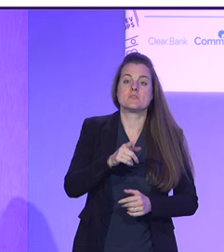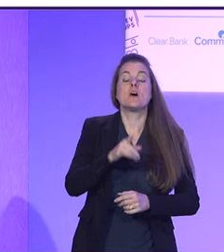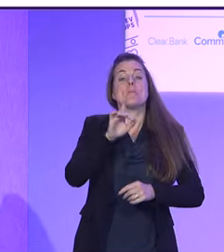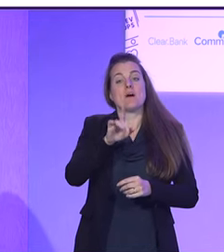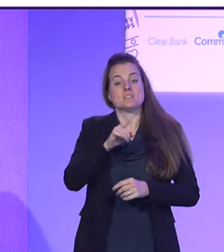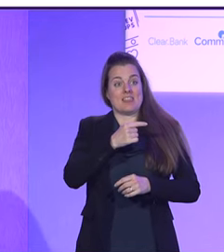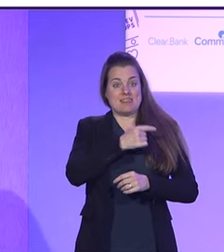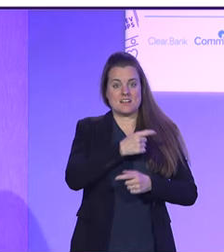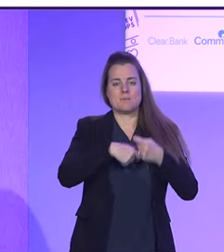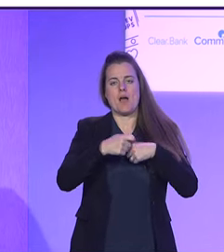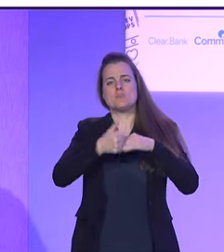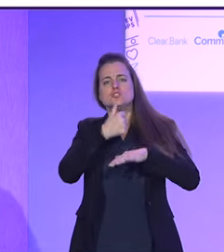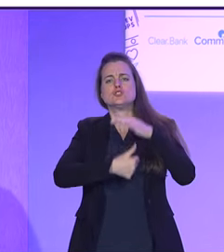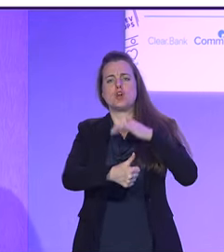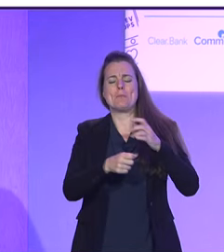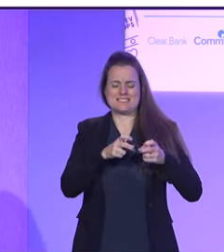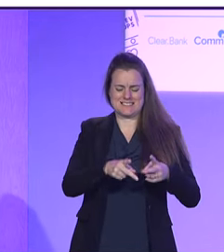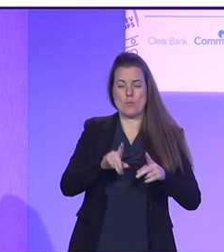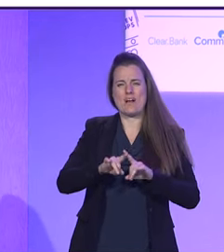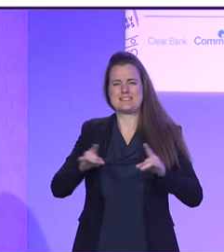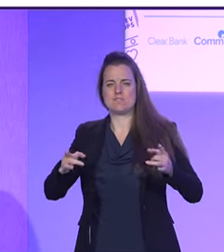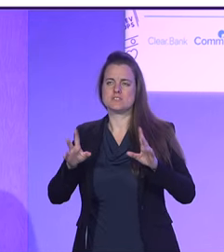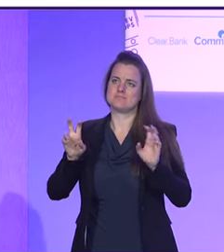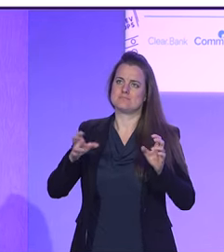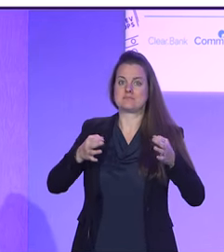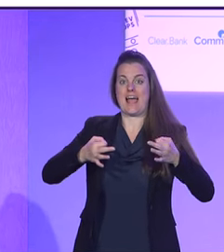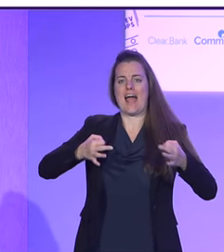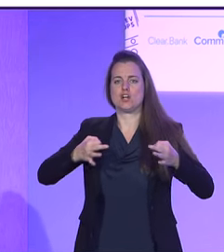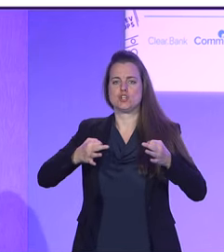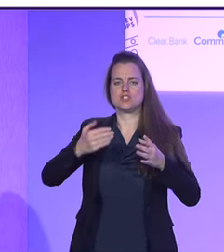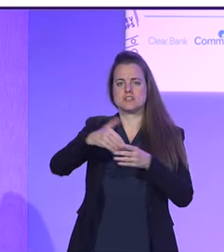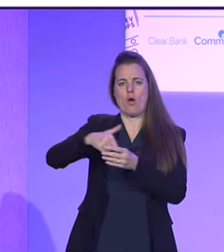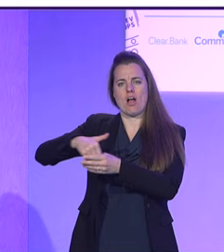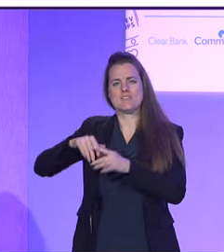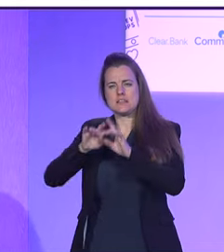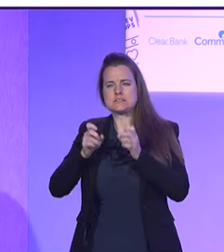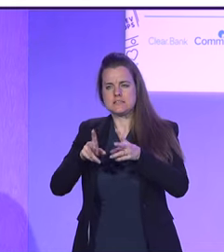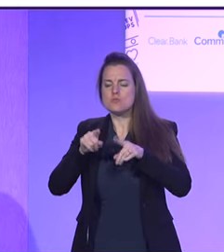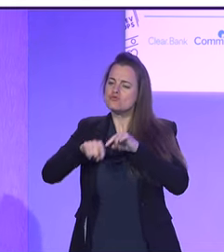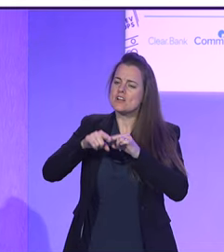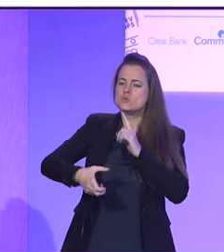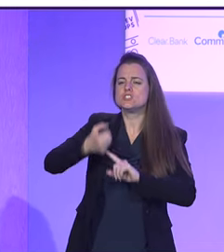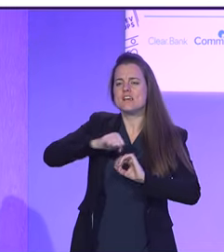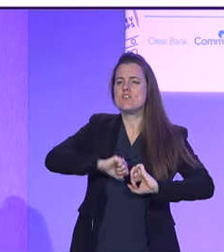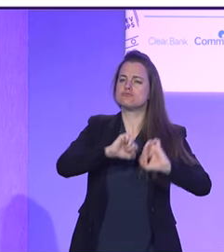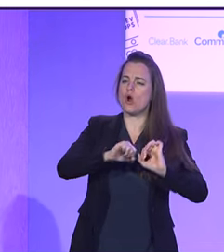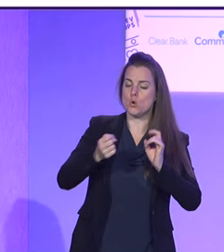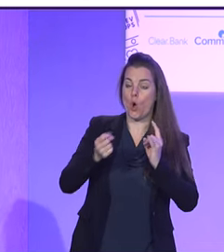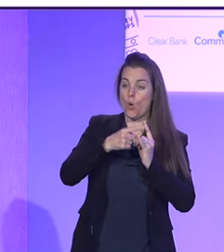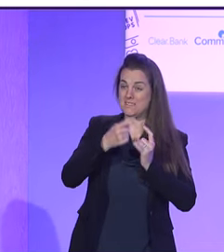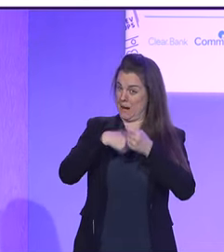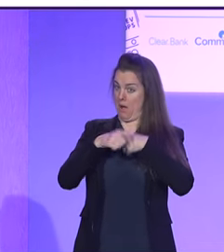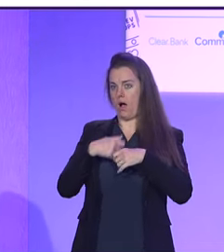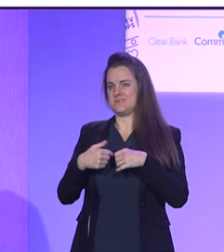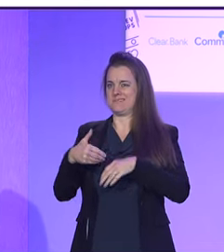is a subsystem where different actors in a system just try to achieve their own goals and they're detrimental to each other.